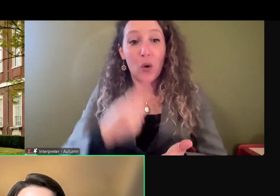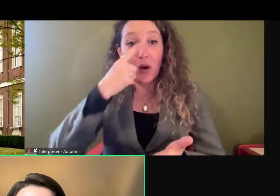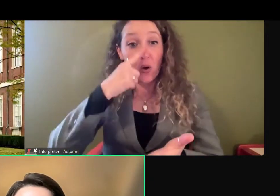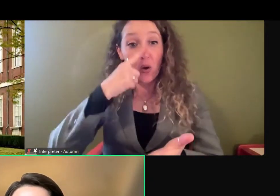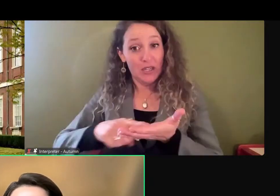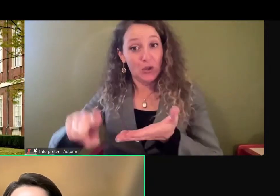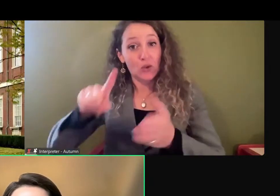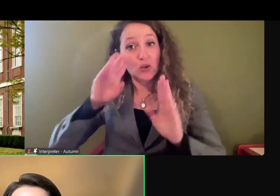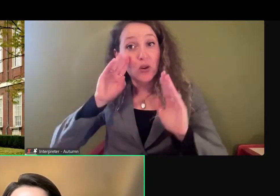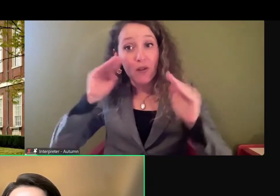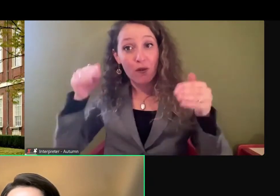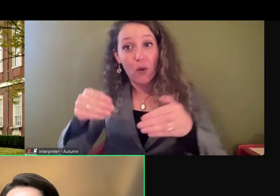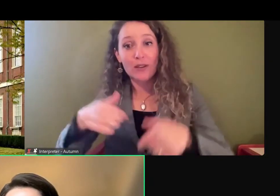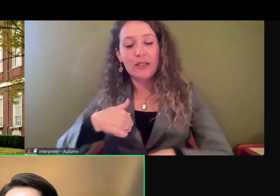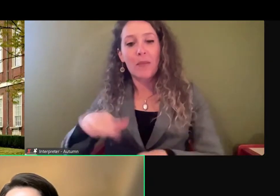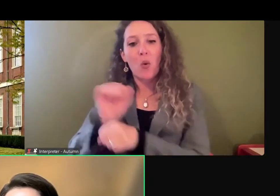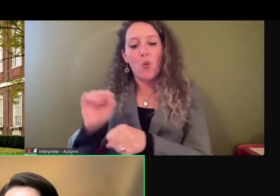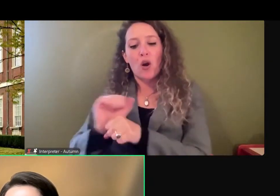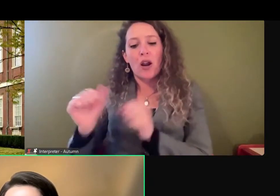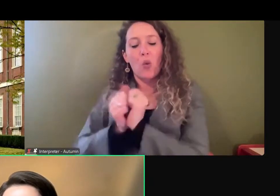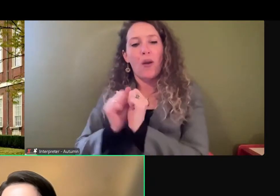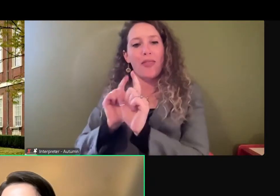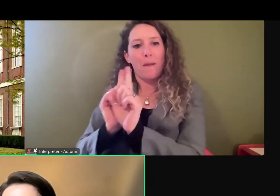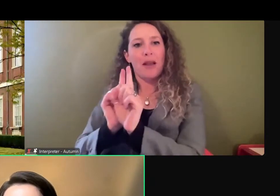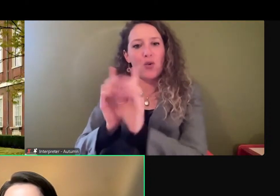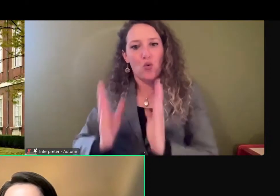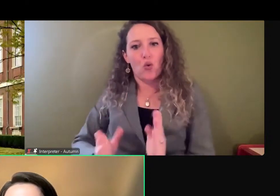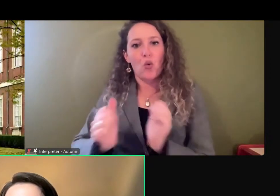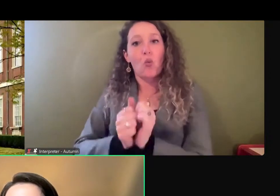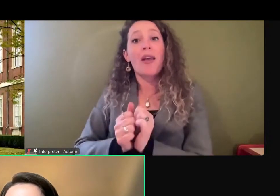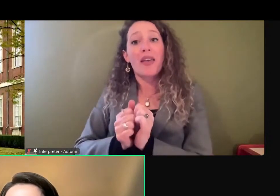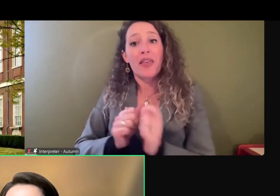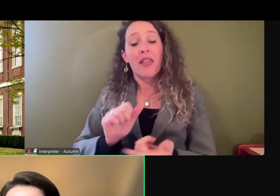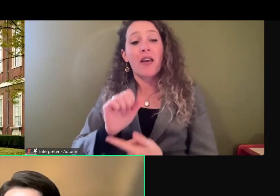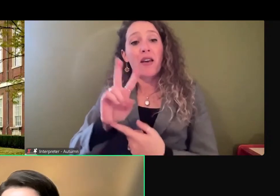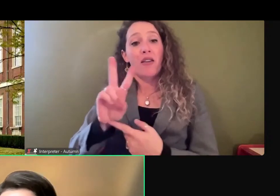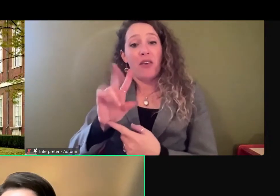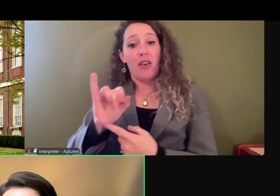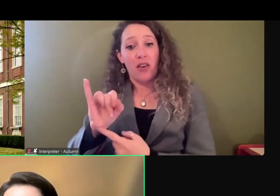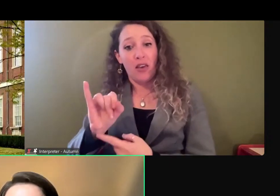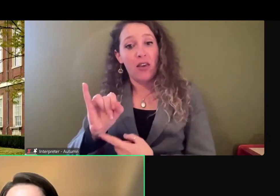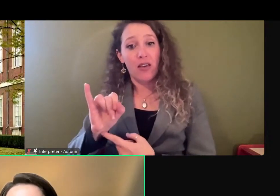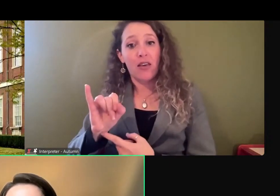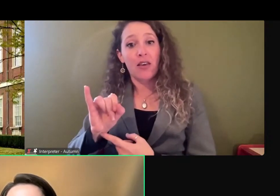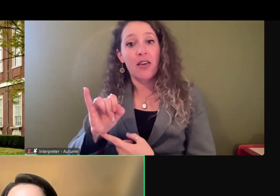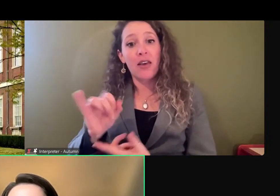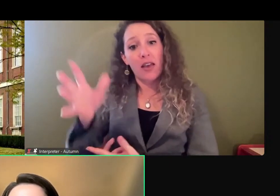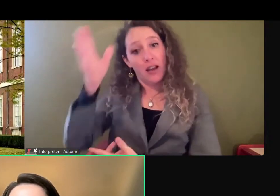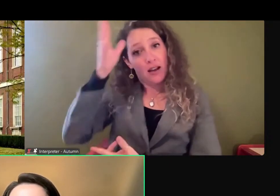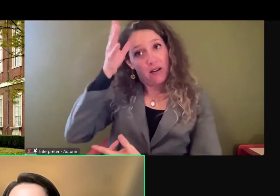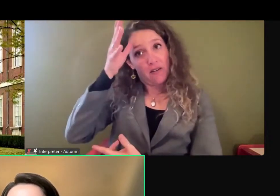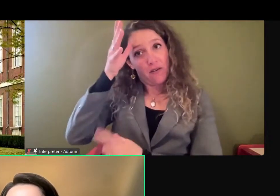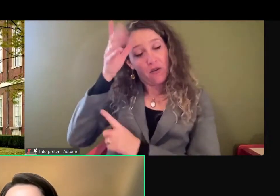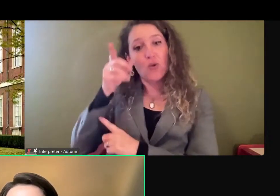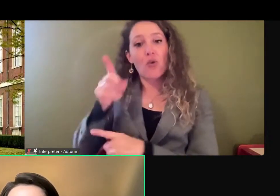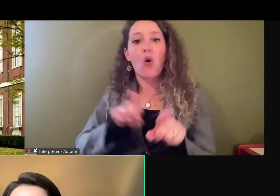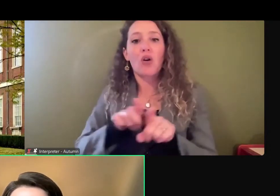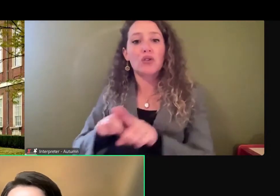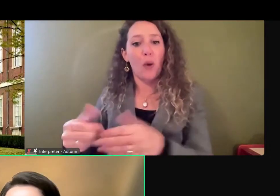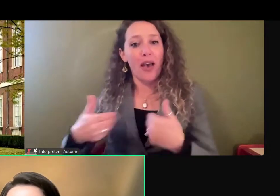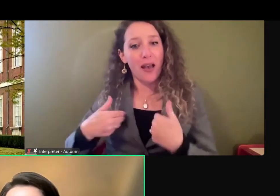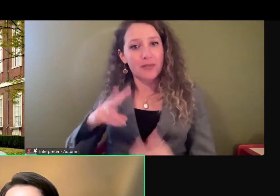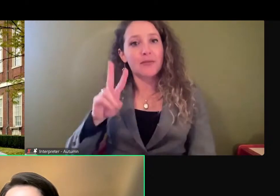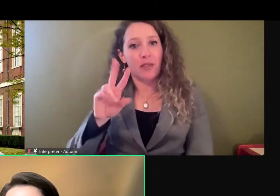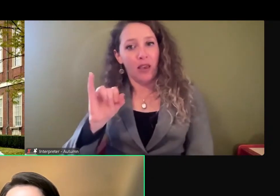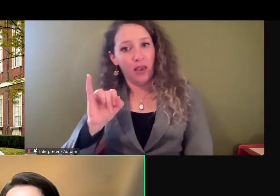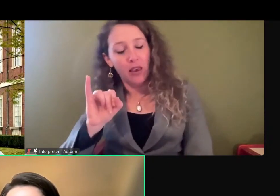focus is, I've been working with a mentor who is visually impaired and a father who also has a visual impairment. So your